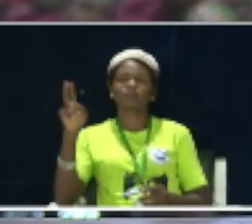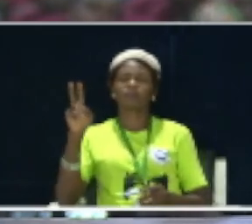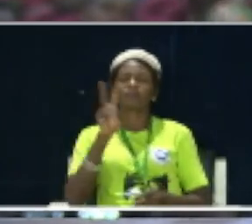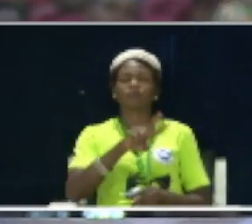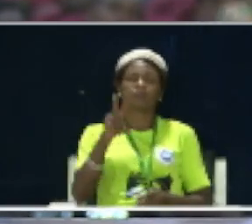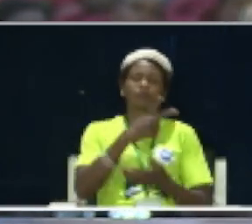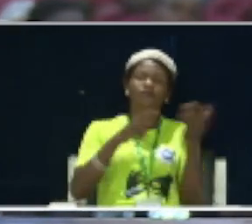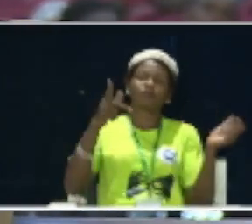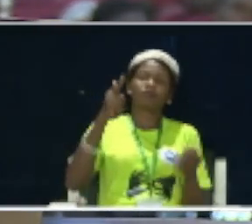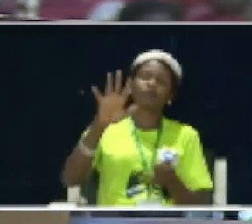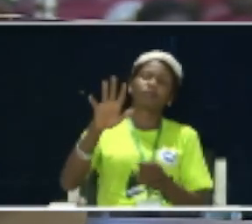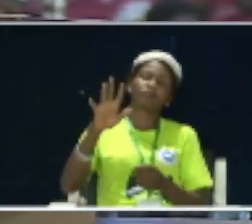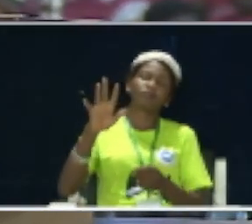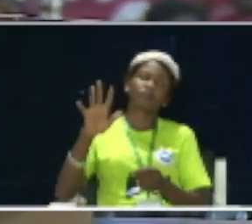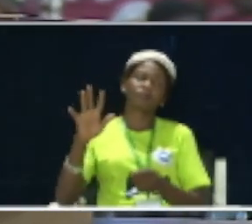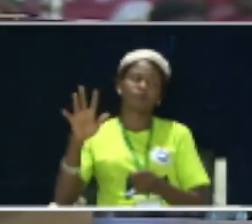22, verse